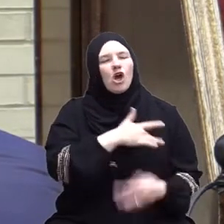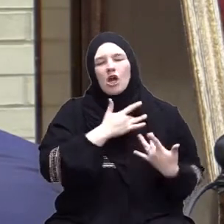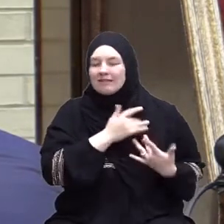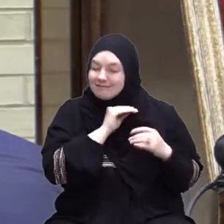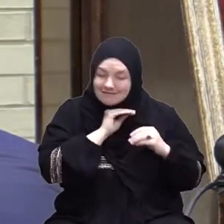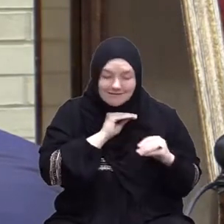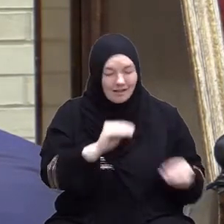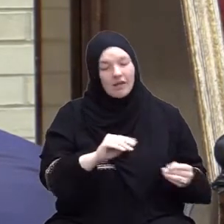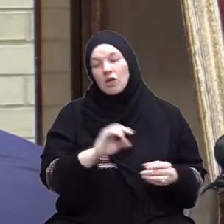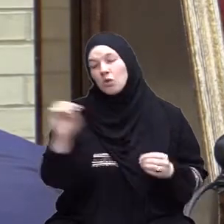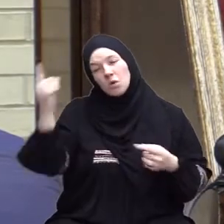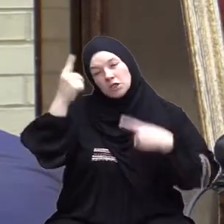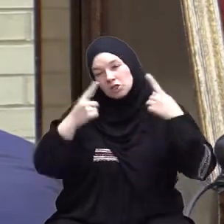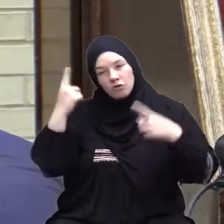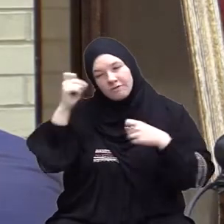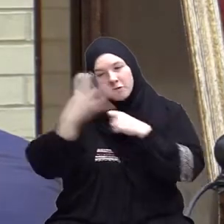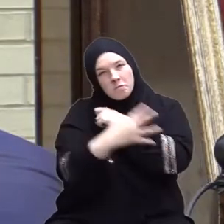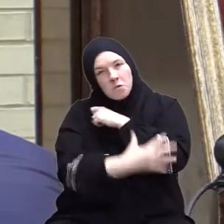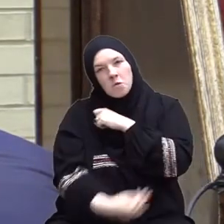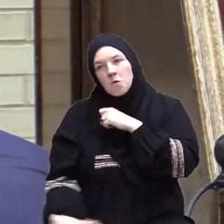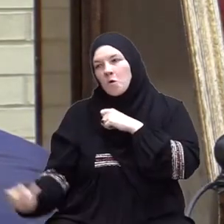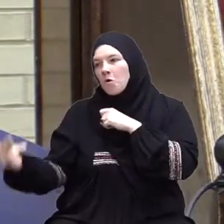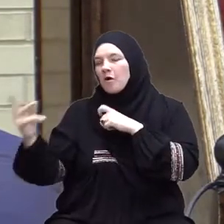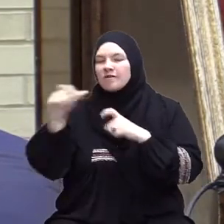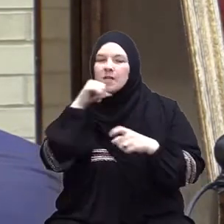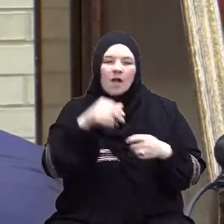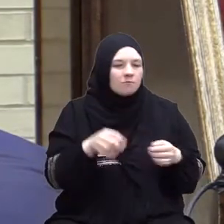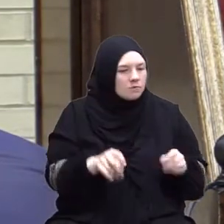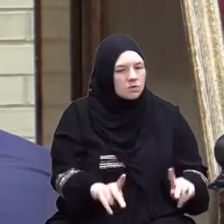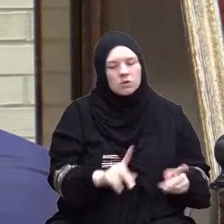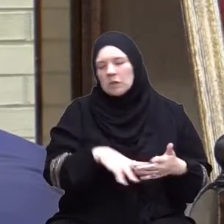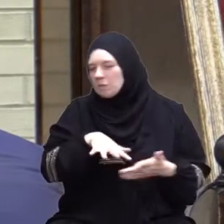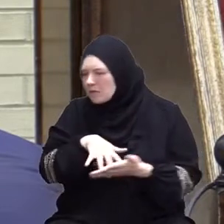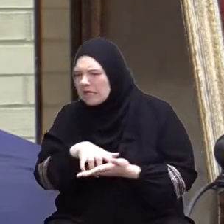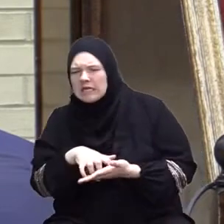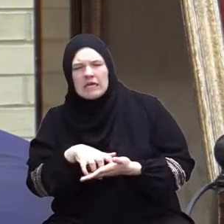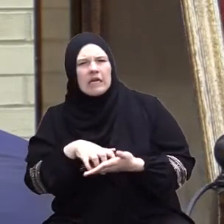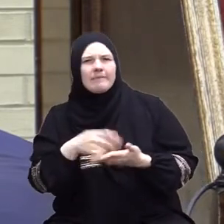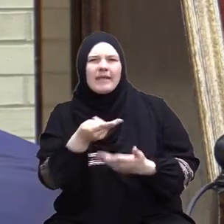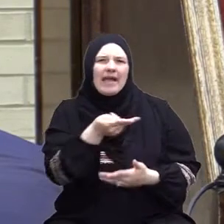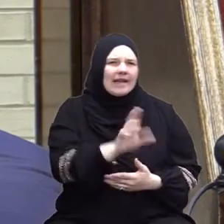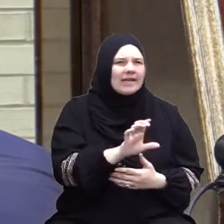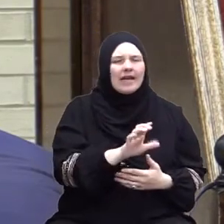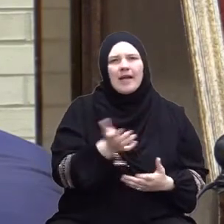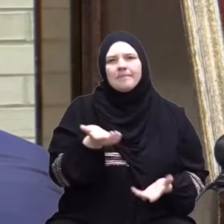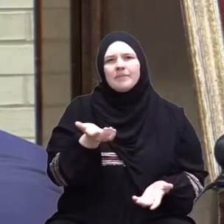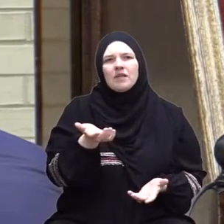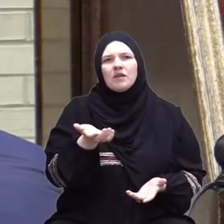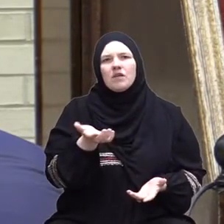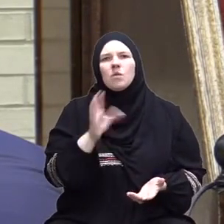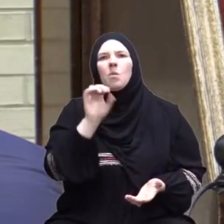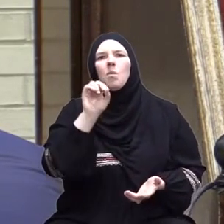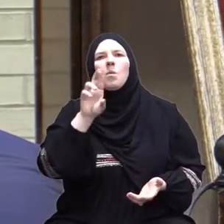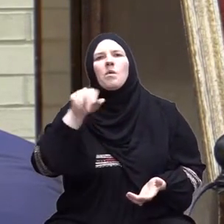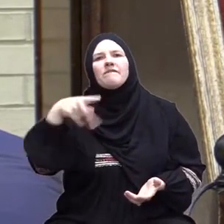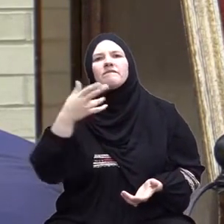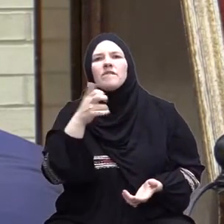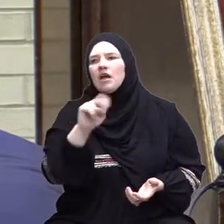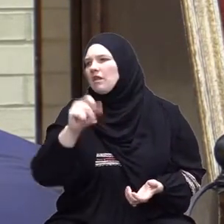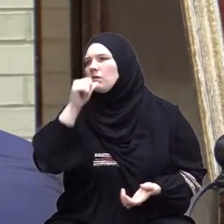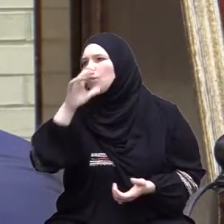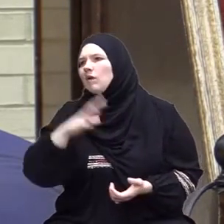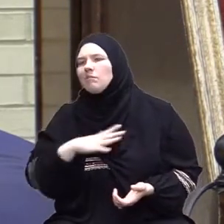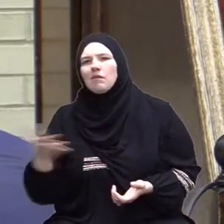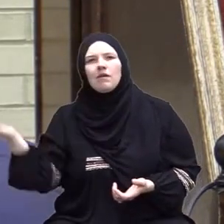their heart, no consideration for the poor, the underprivileged, the weak, the handicapped, the